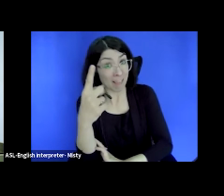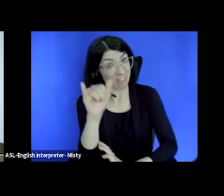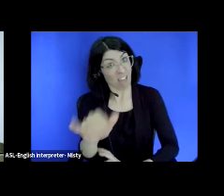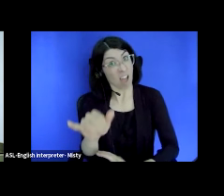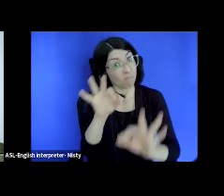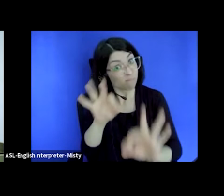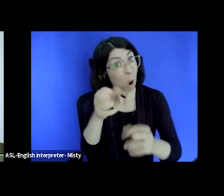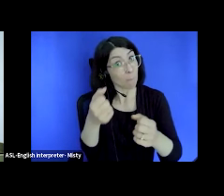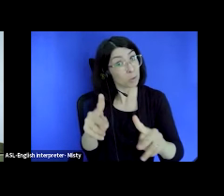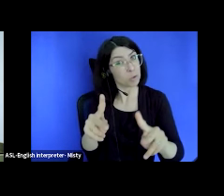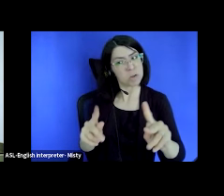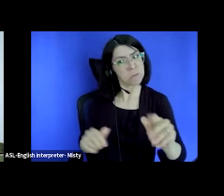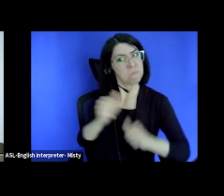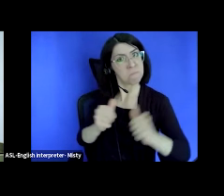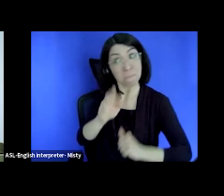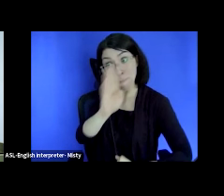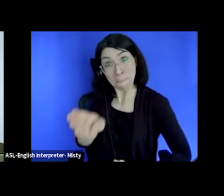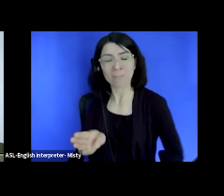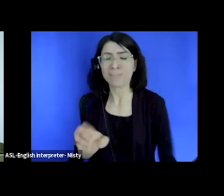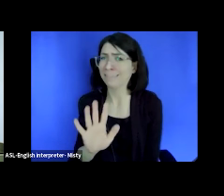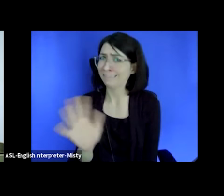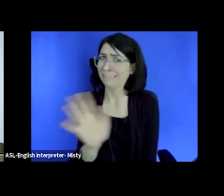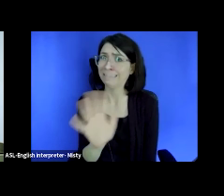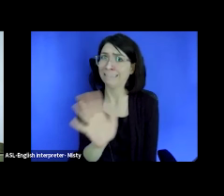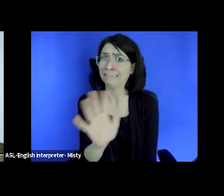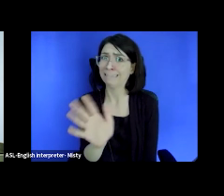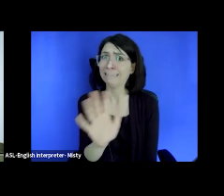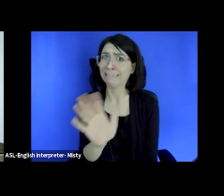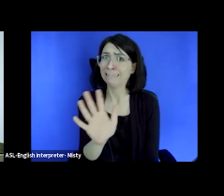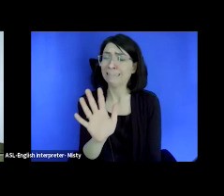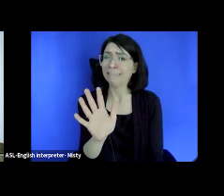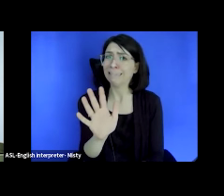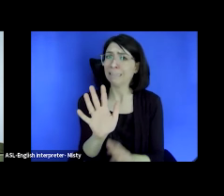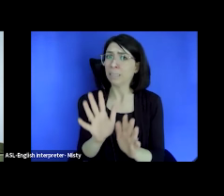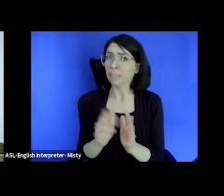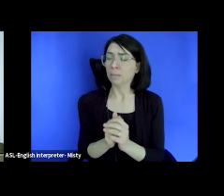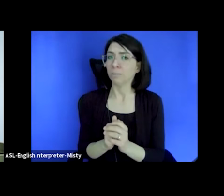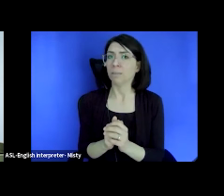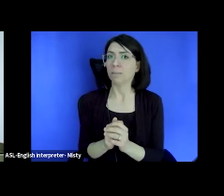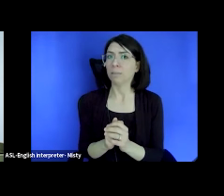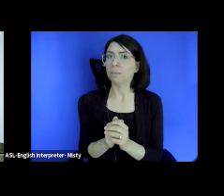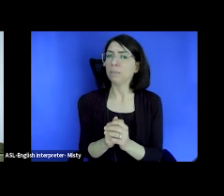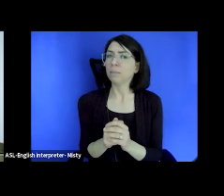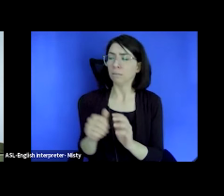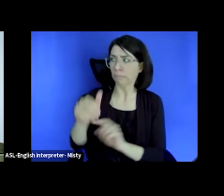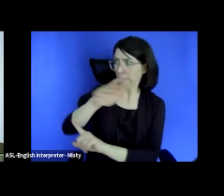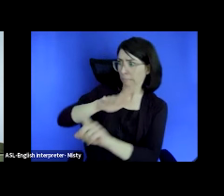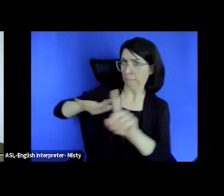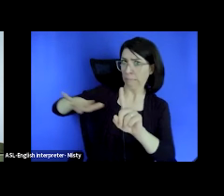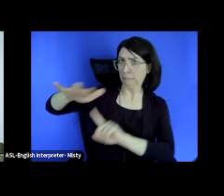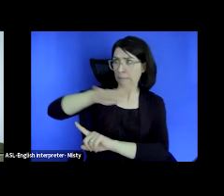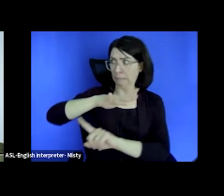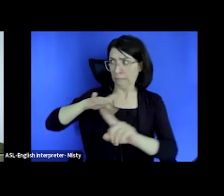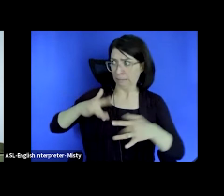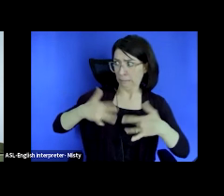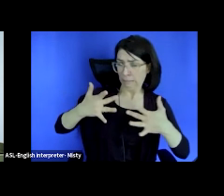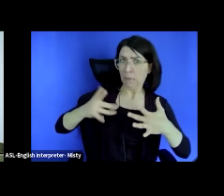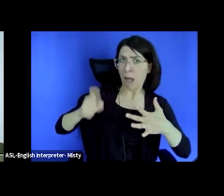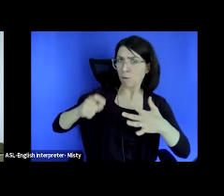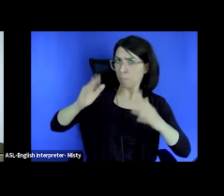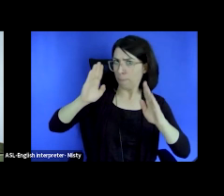place to be your most assertive self. You want to kind of listen to what's happening because you're putting yourself in a very dangerous situation.